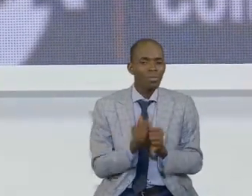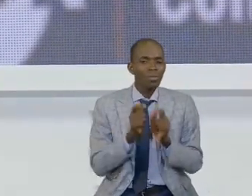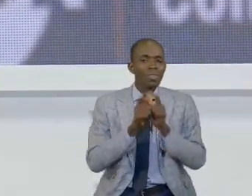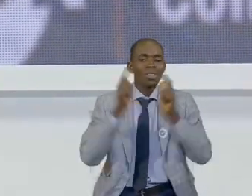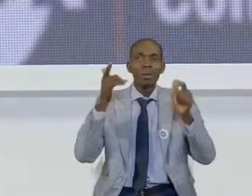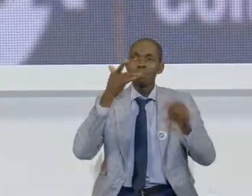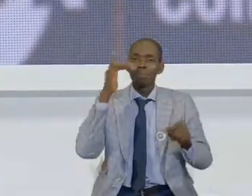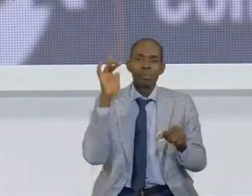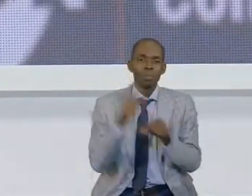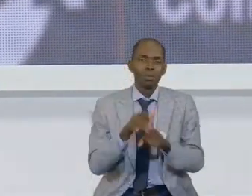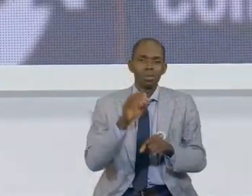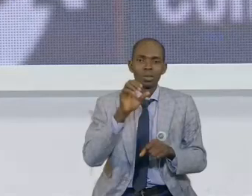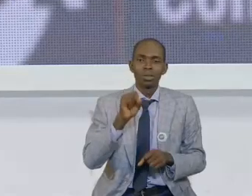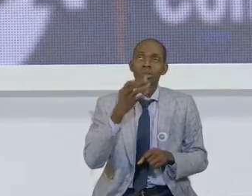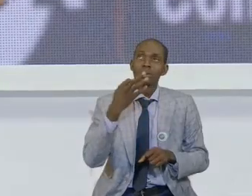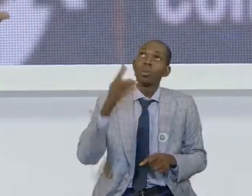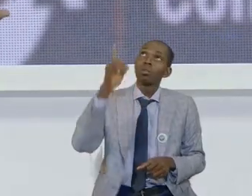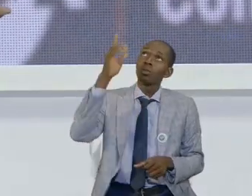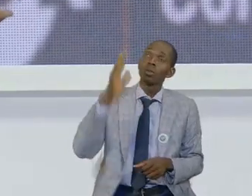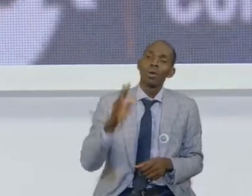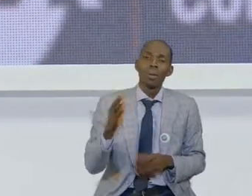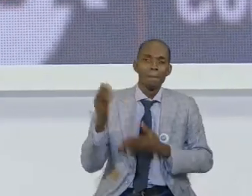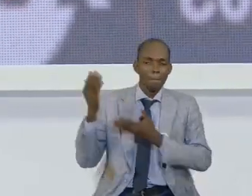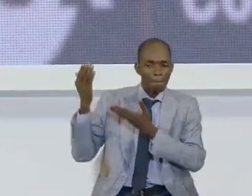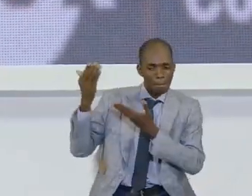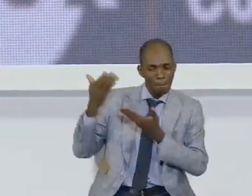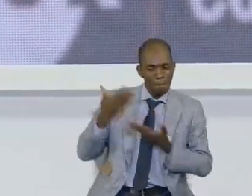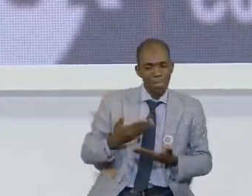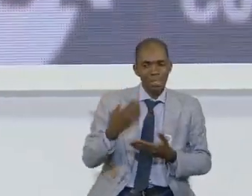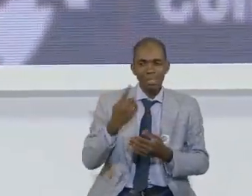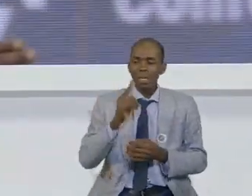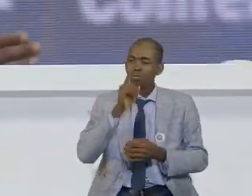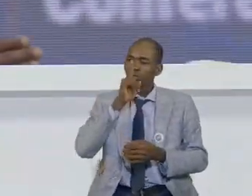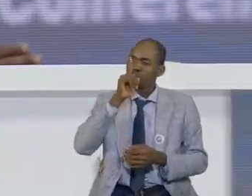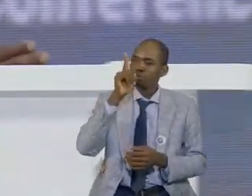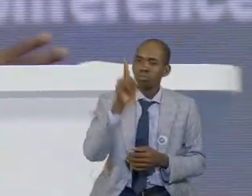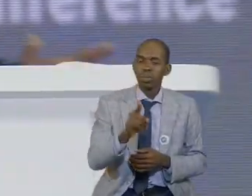God. Bring in the assurances of the Lord.